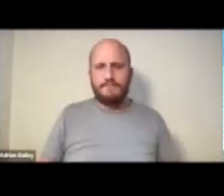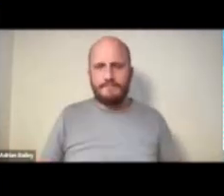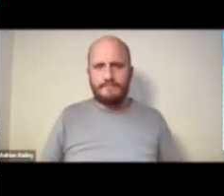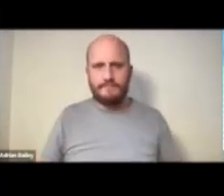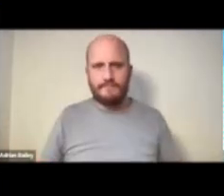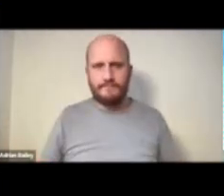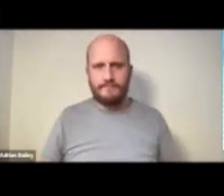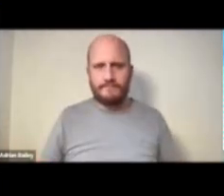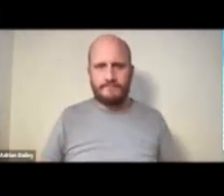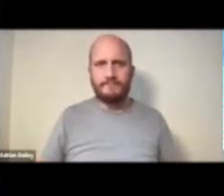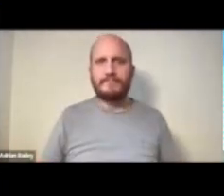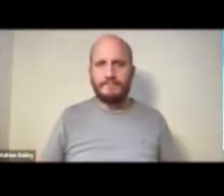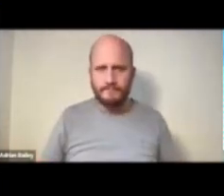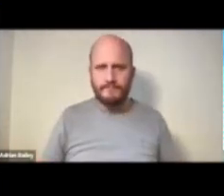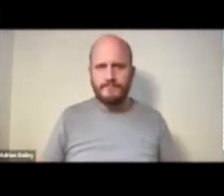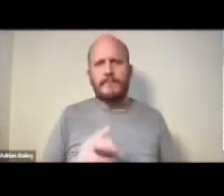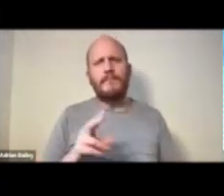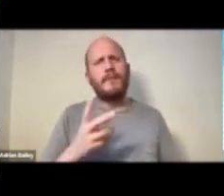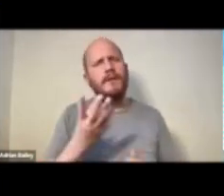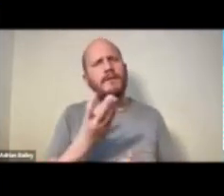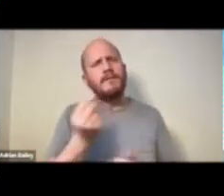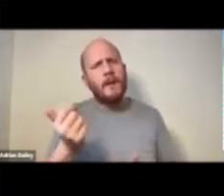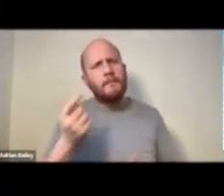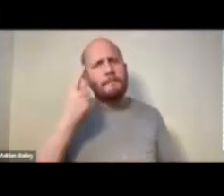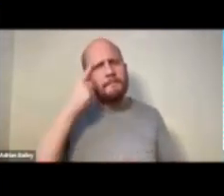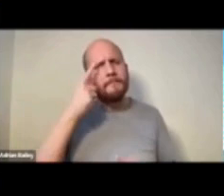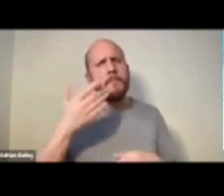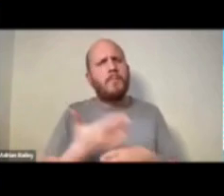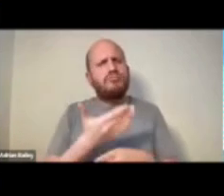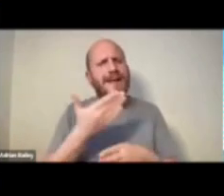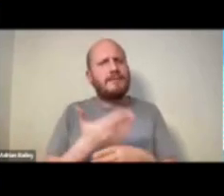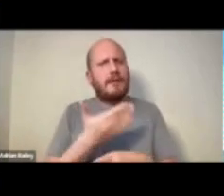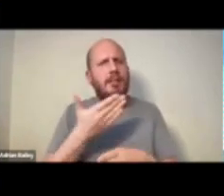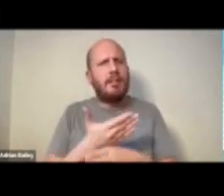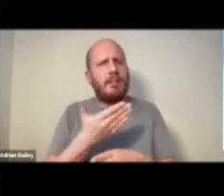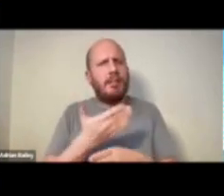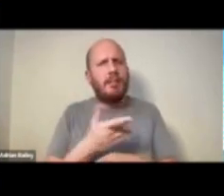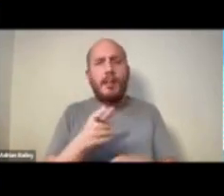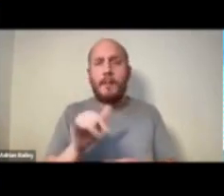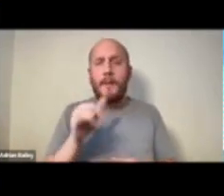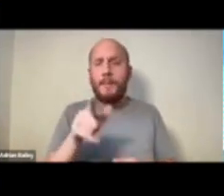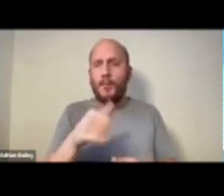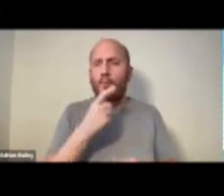There's a couple of initial practical things to consider when you're surveying, especially if you're using a tablet.